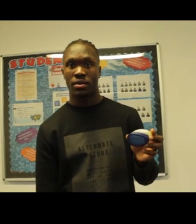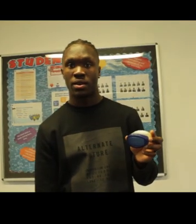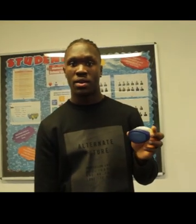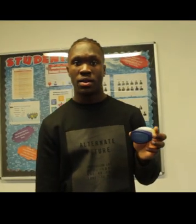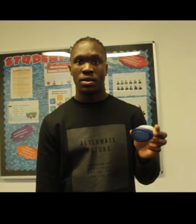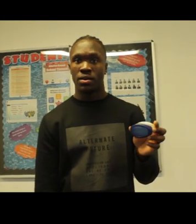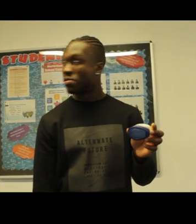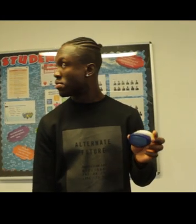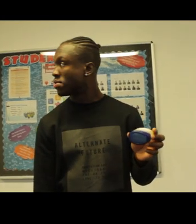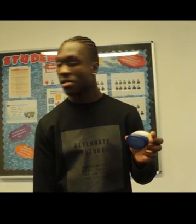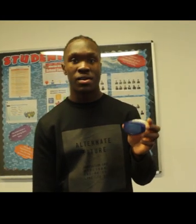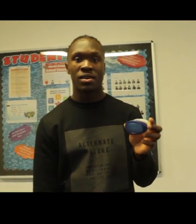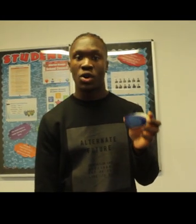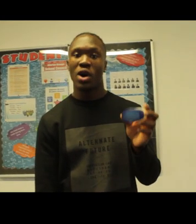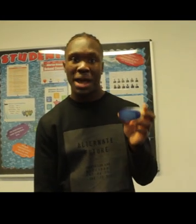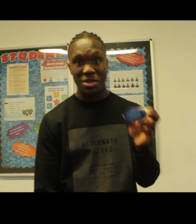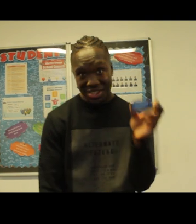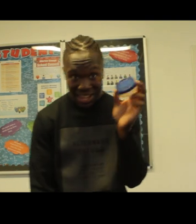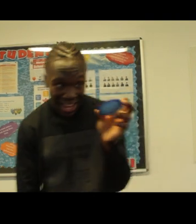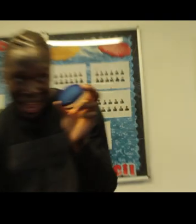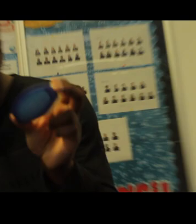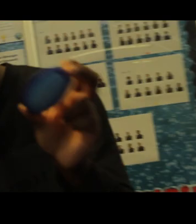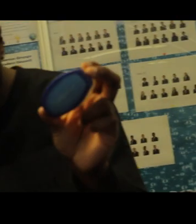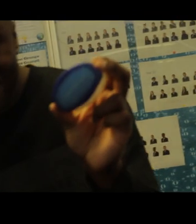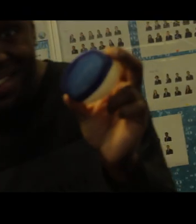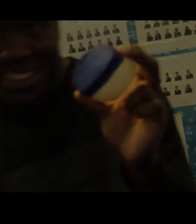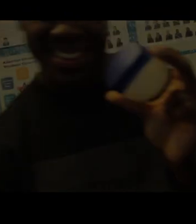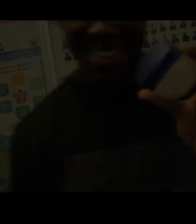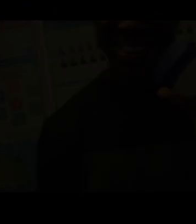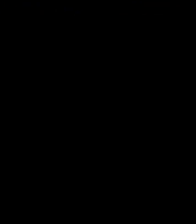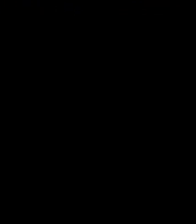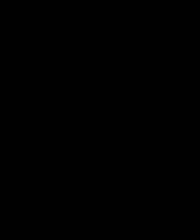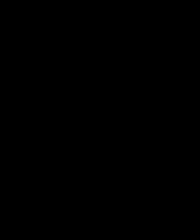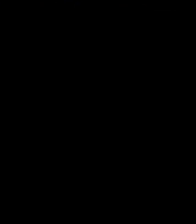Ready. Yeah. Can you film? Come. Myself. Come here. Go on, let me just take that.